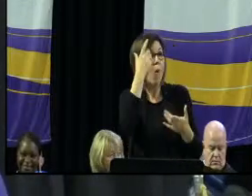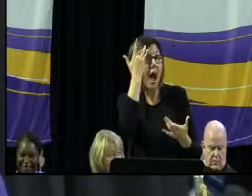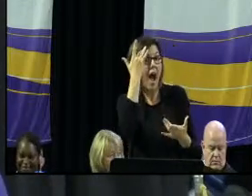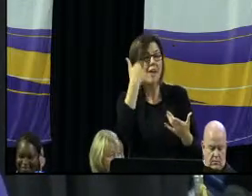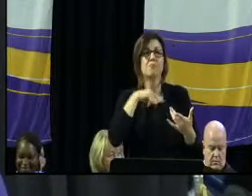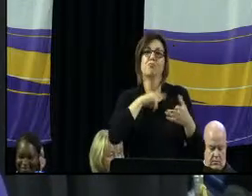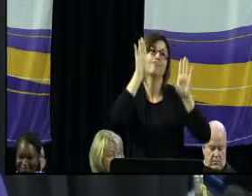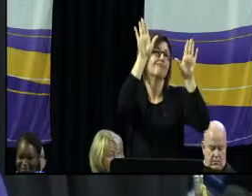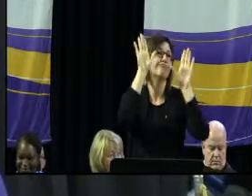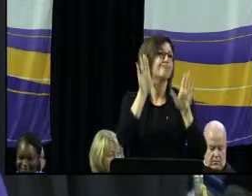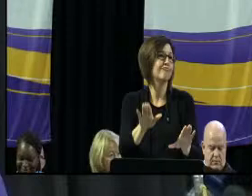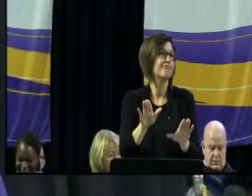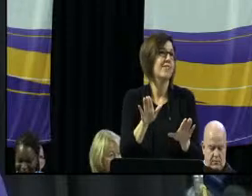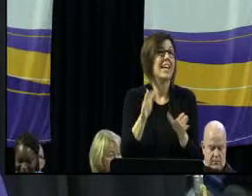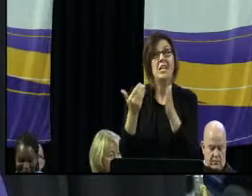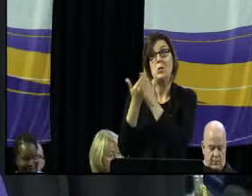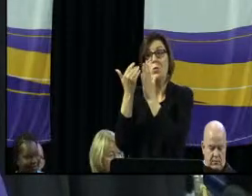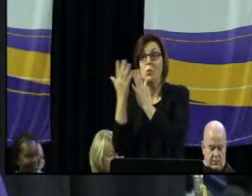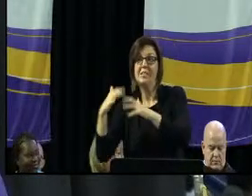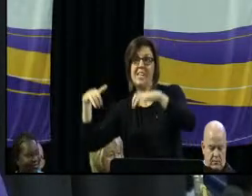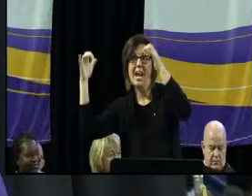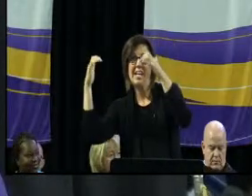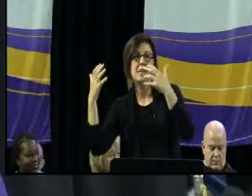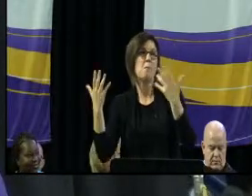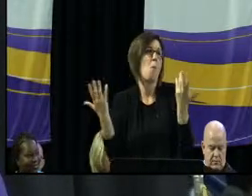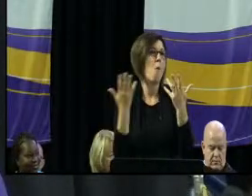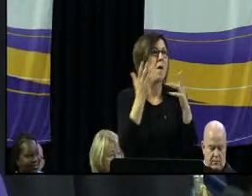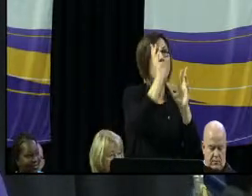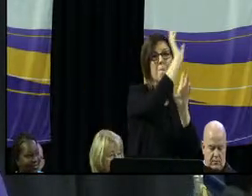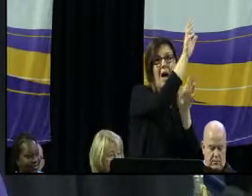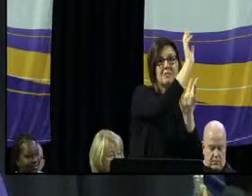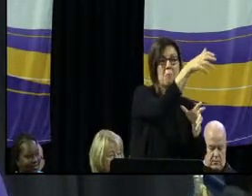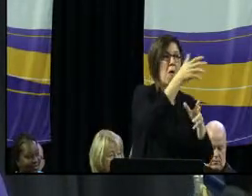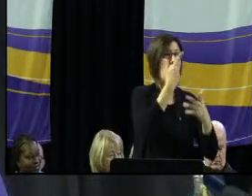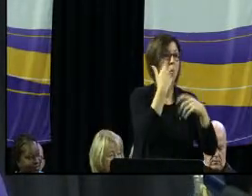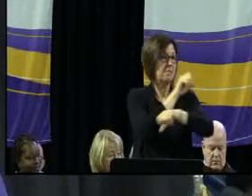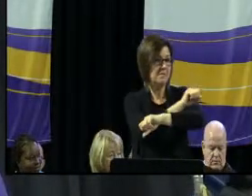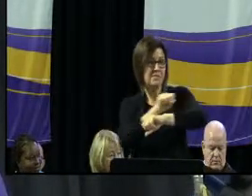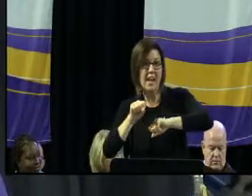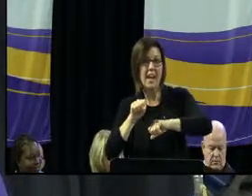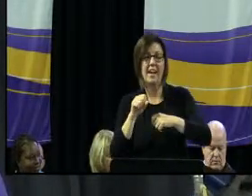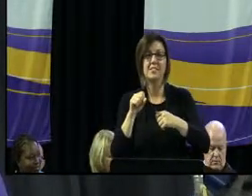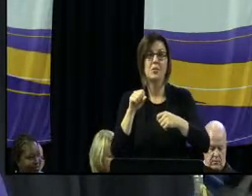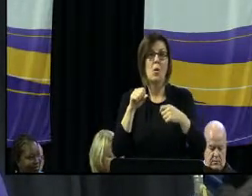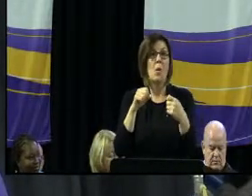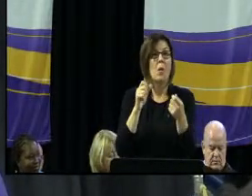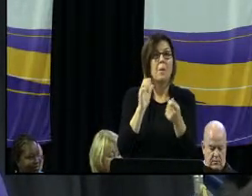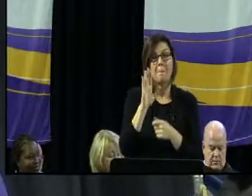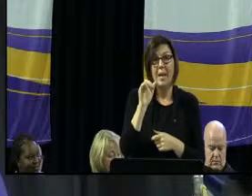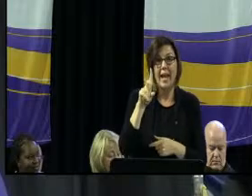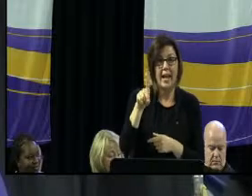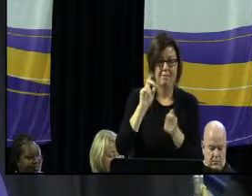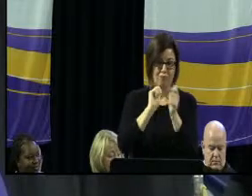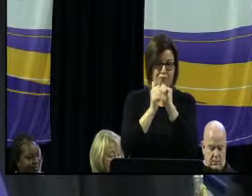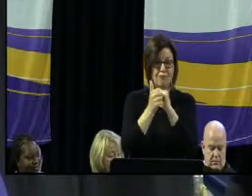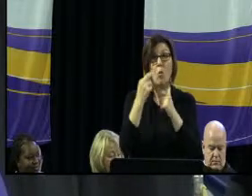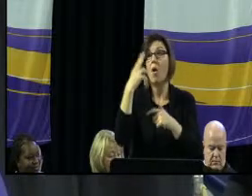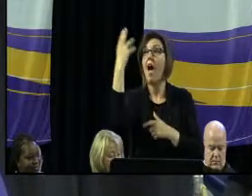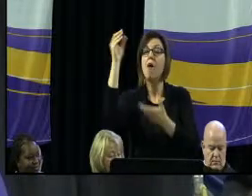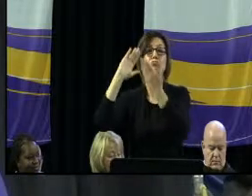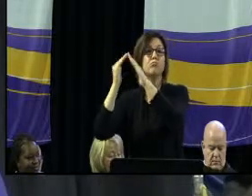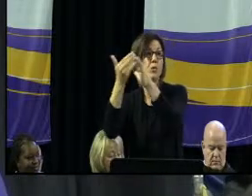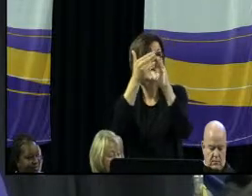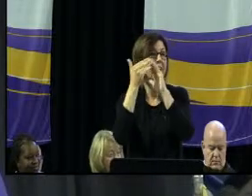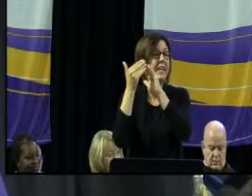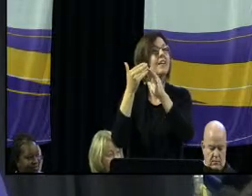classroom or in that brand new stadium, on the basketball court or on a stage, at a band competition or out in the community, each of us